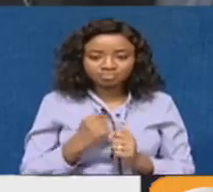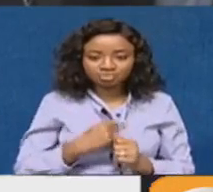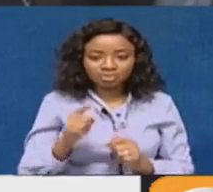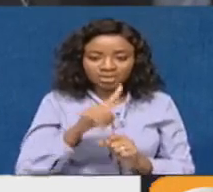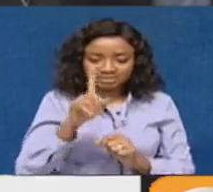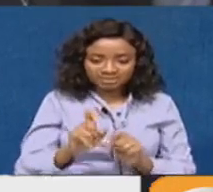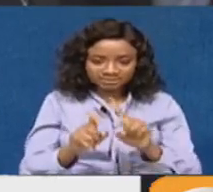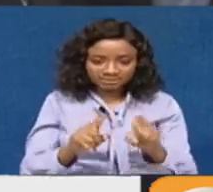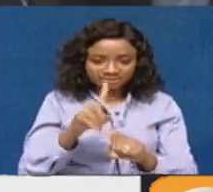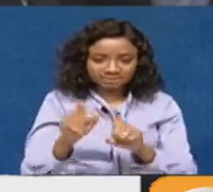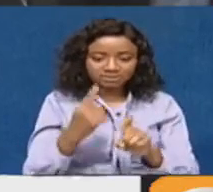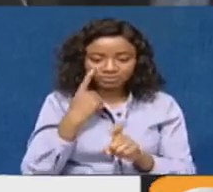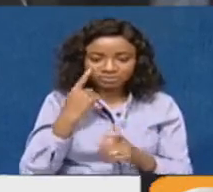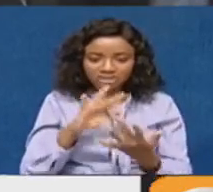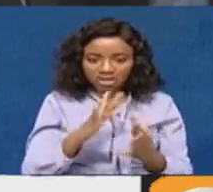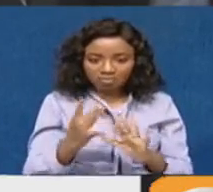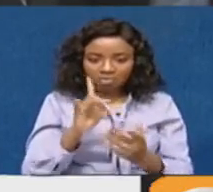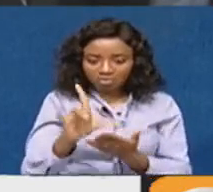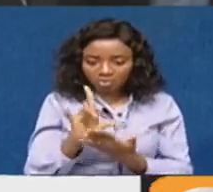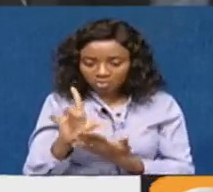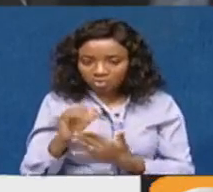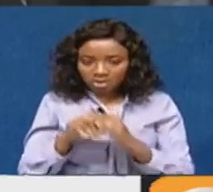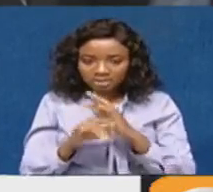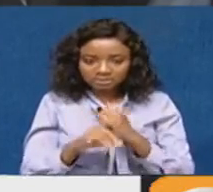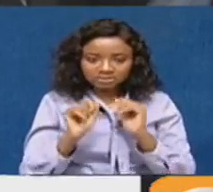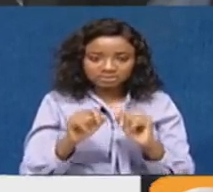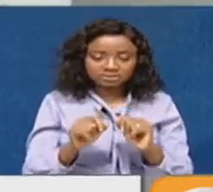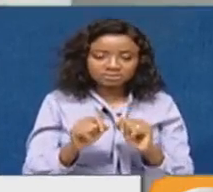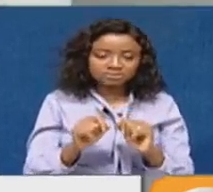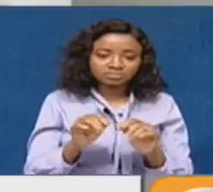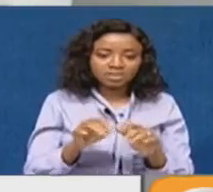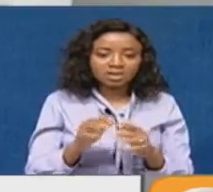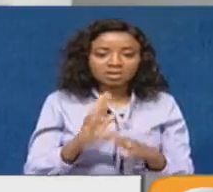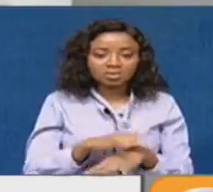securities lending and borrowing platform aimed at promoting liquidity